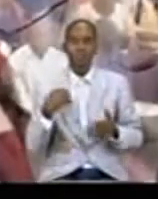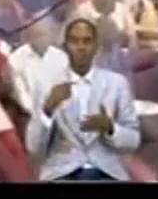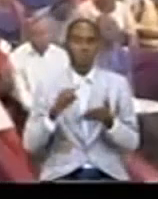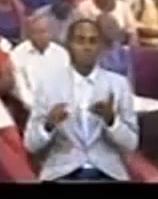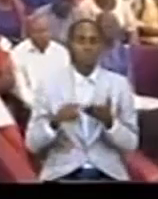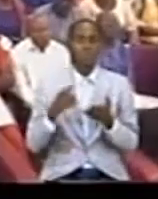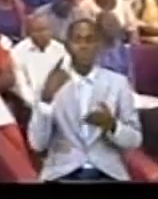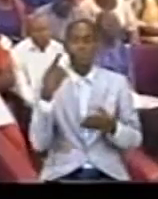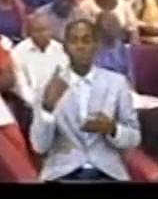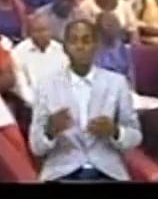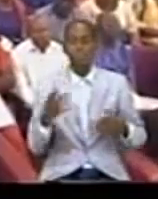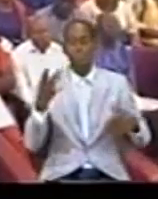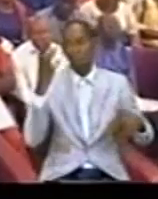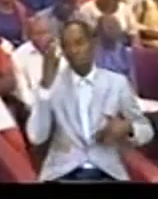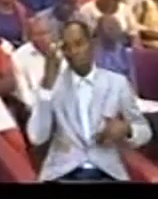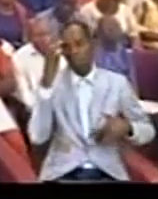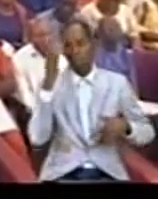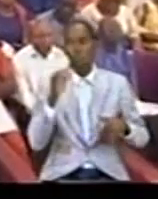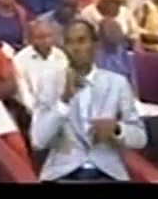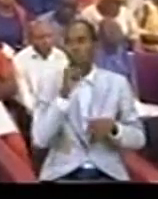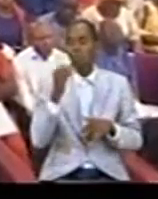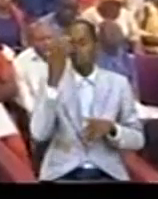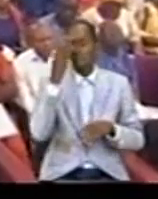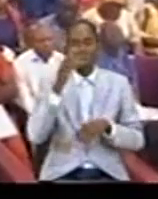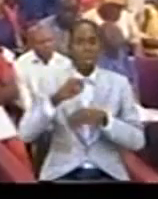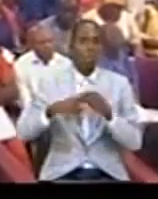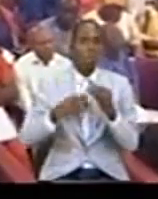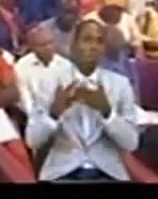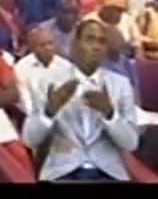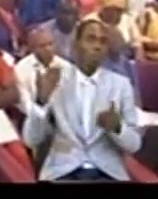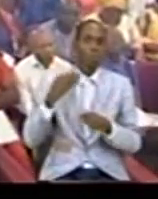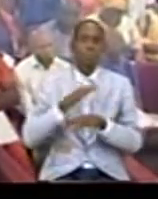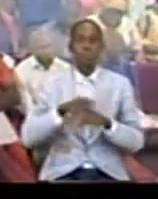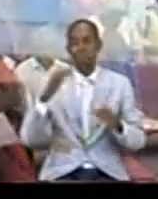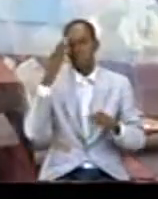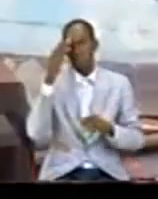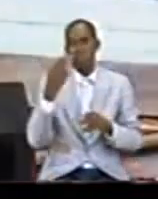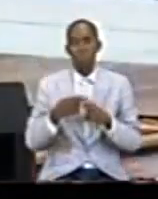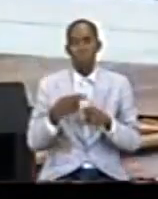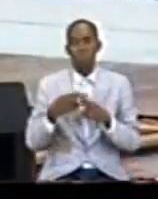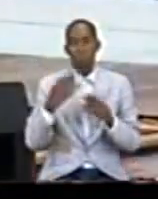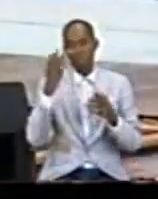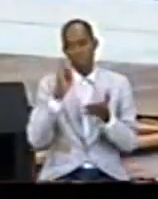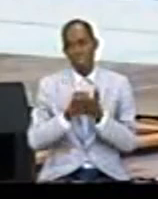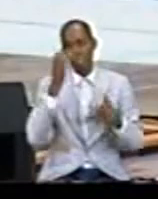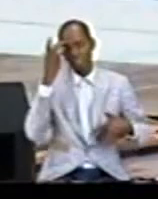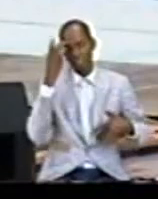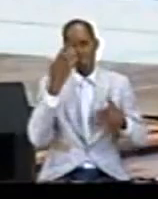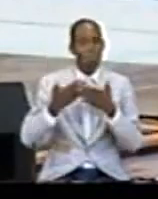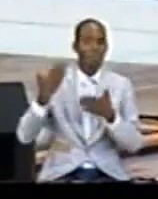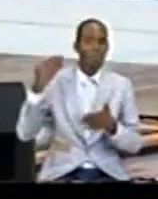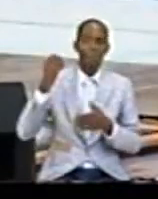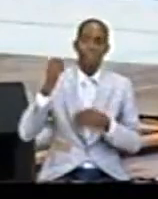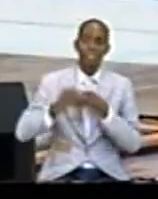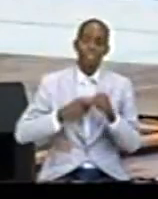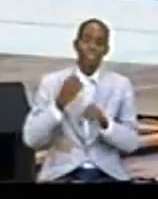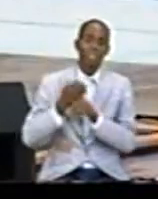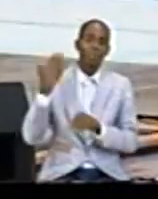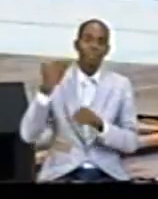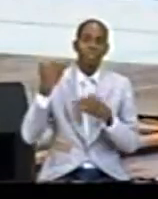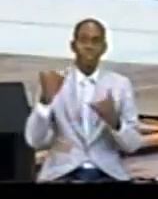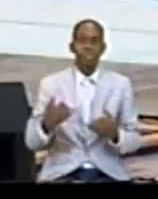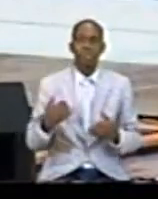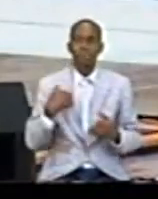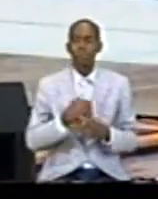didn't recognize, we didn't even know about, we didn't even know their names 30 years ago. We're beginning to hear